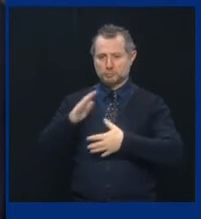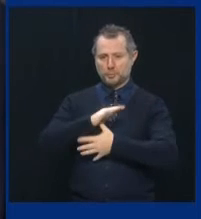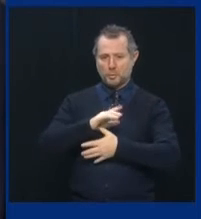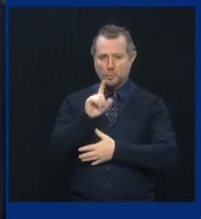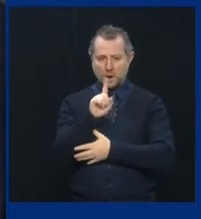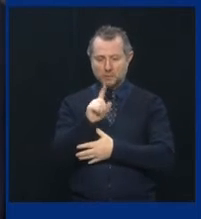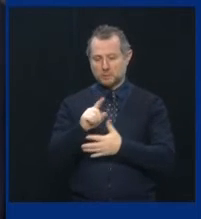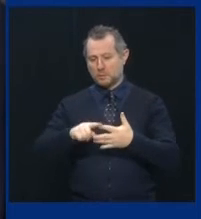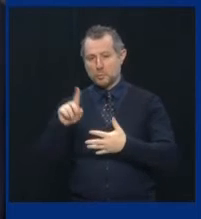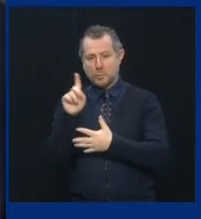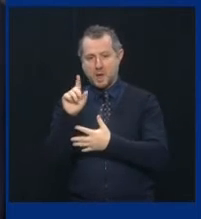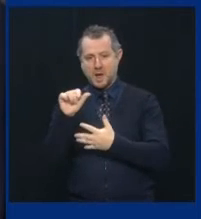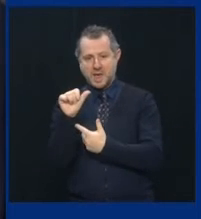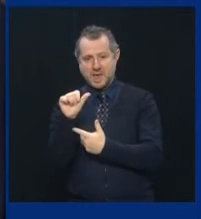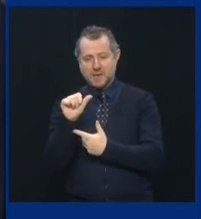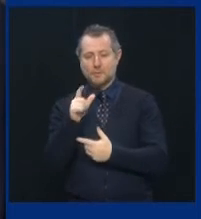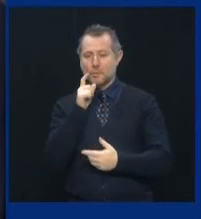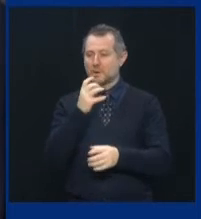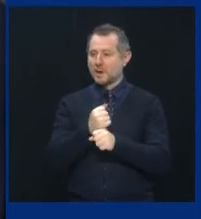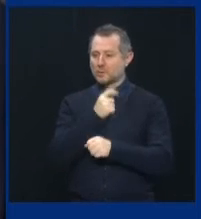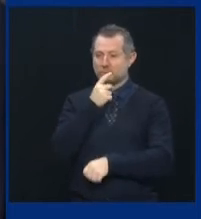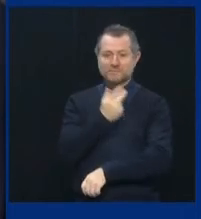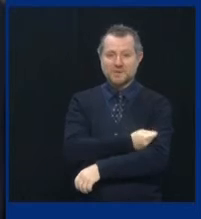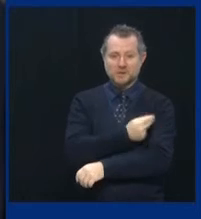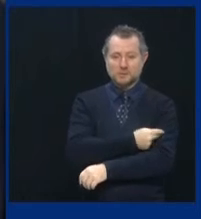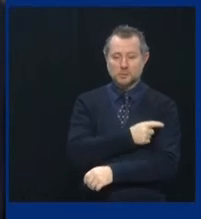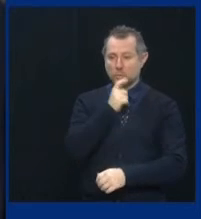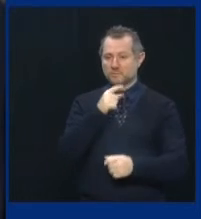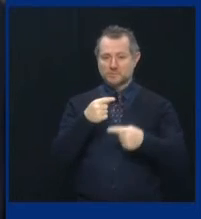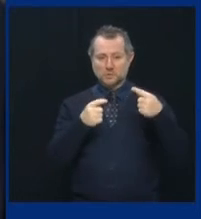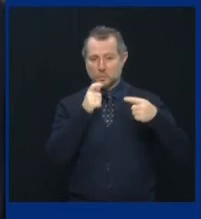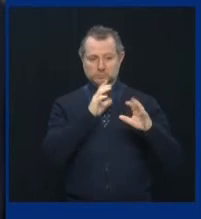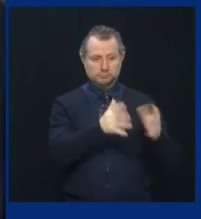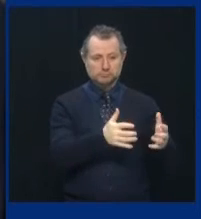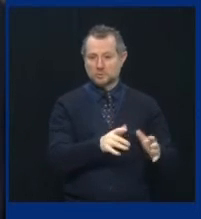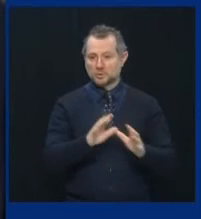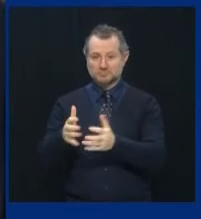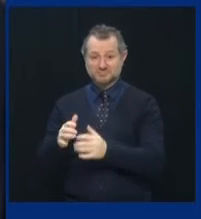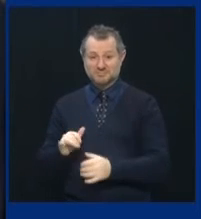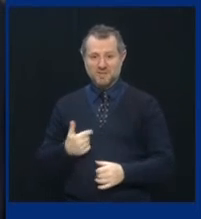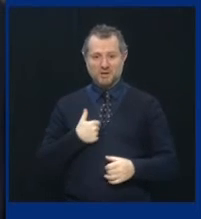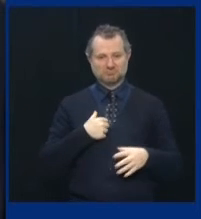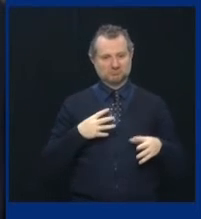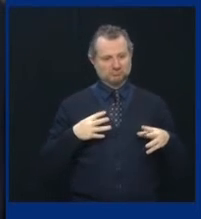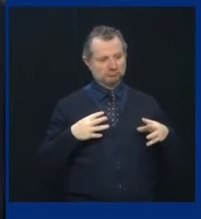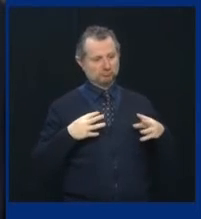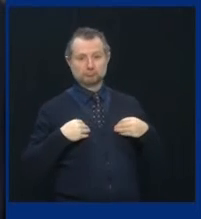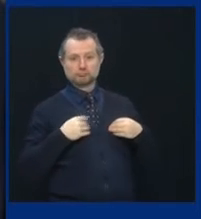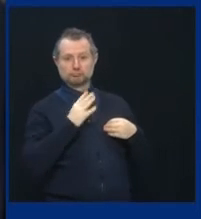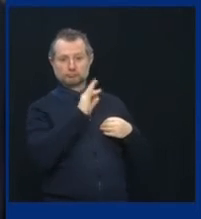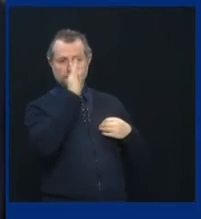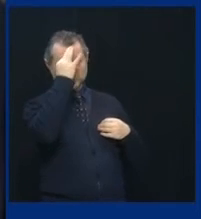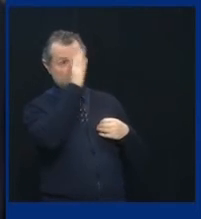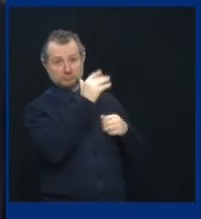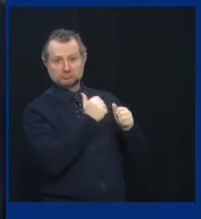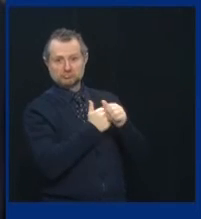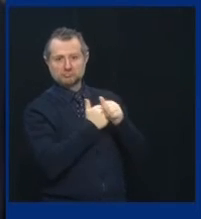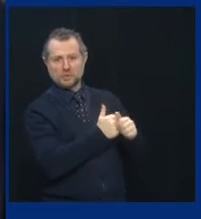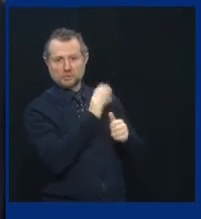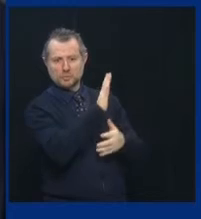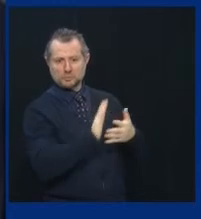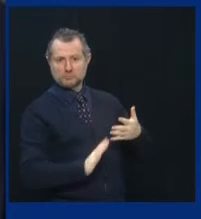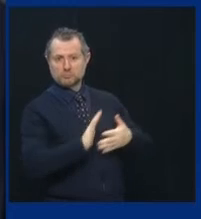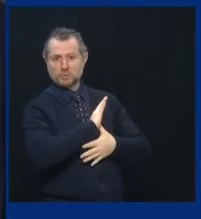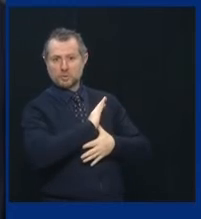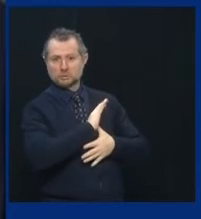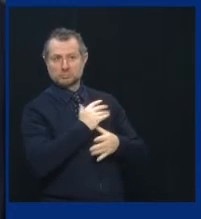receive the first vaccines. We agreed with the federal prioritization on